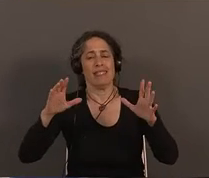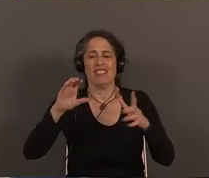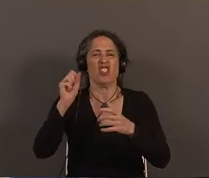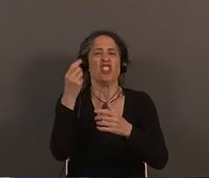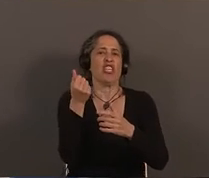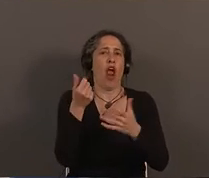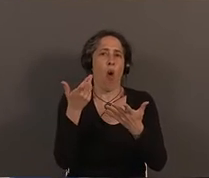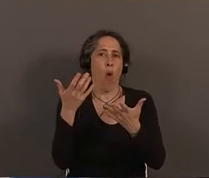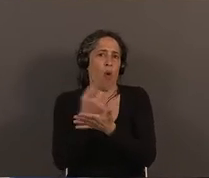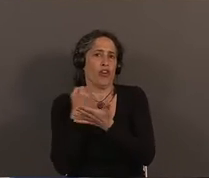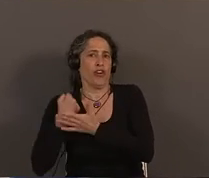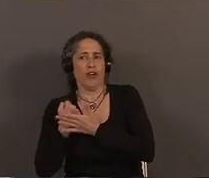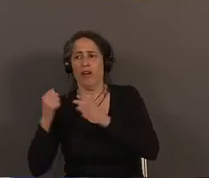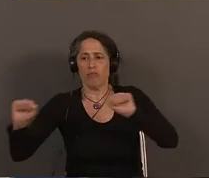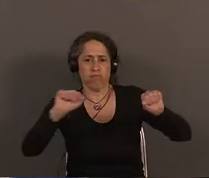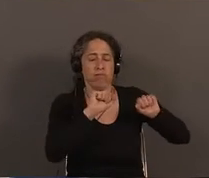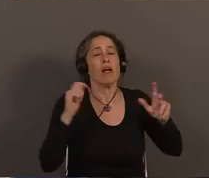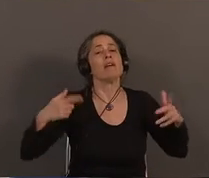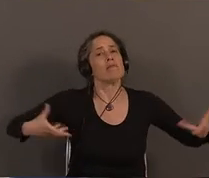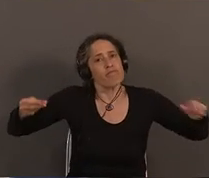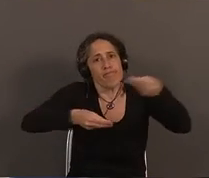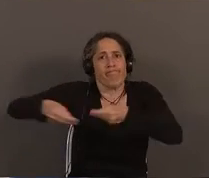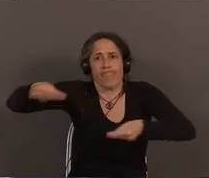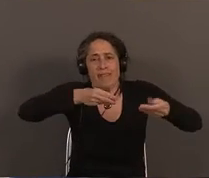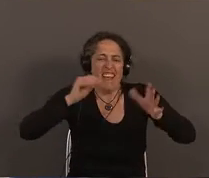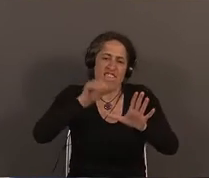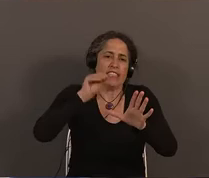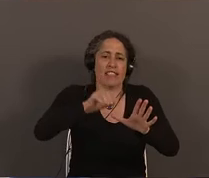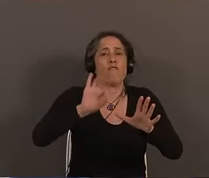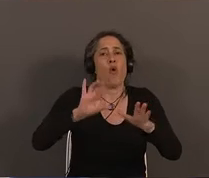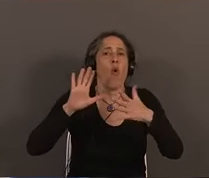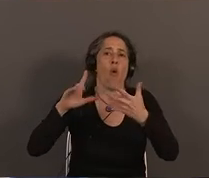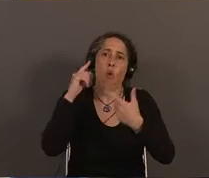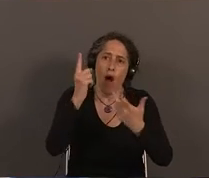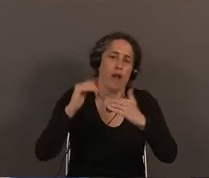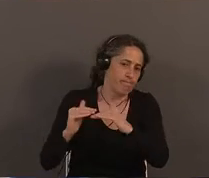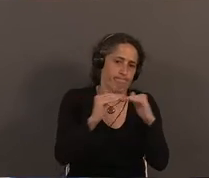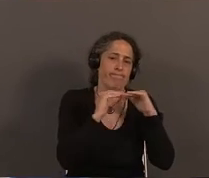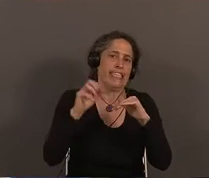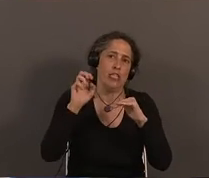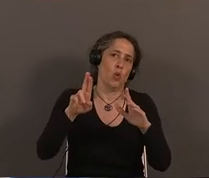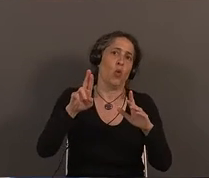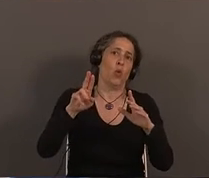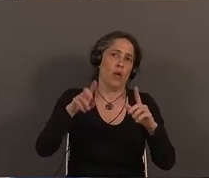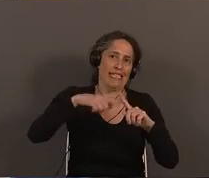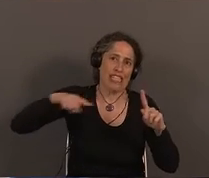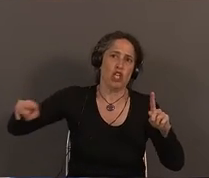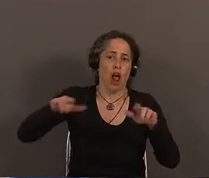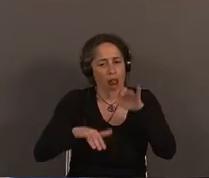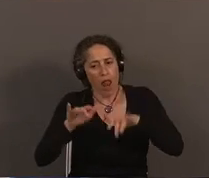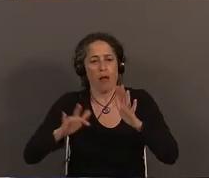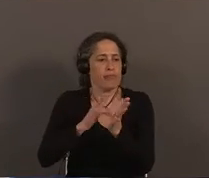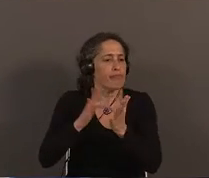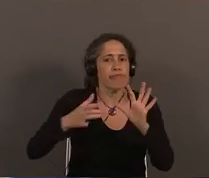believe that this is a place to invest. That's why now it's so important to have rules that give